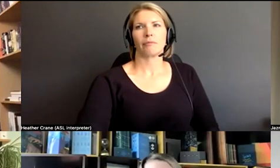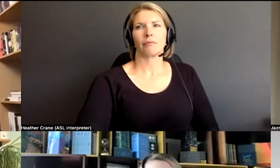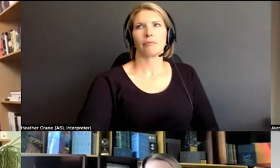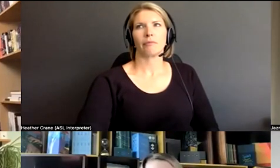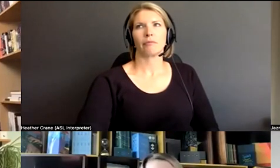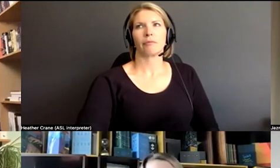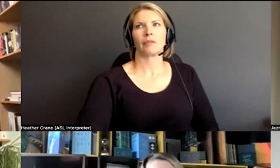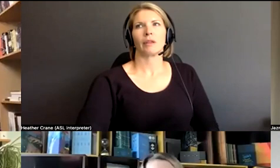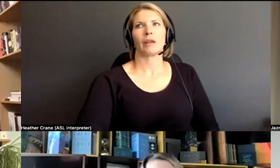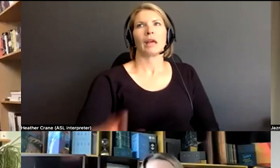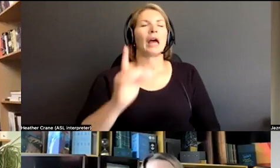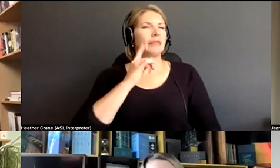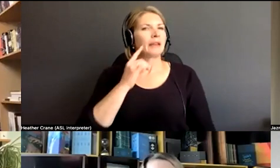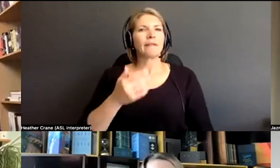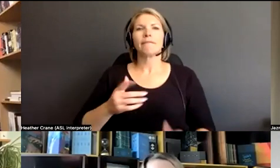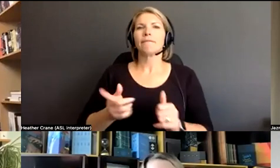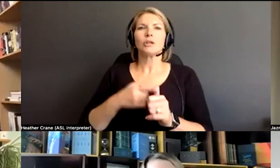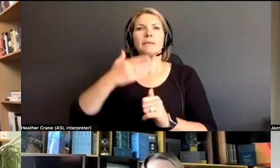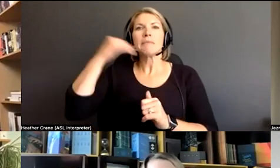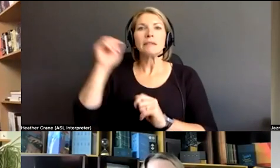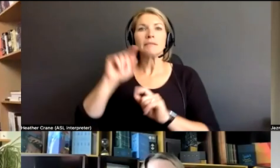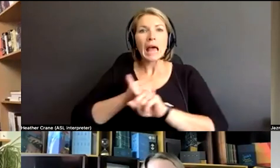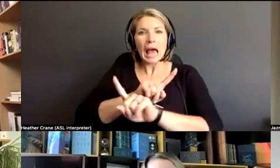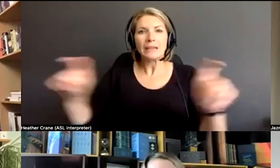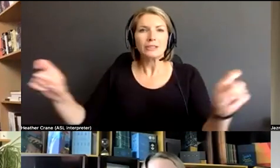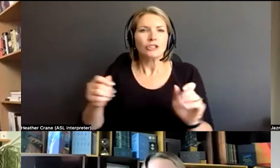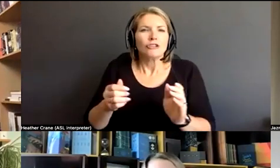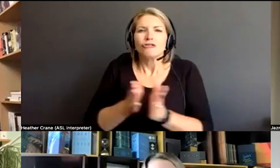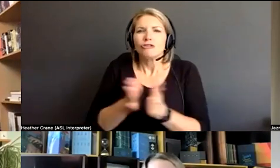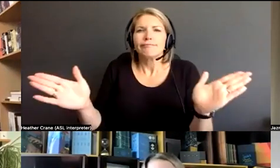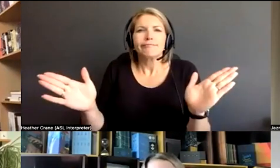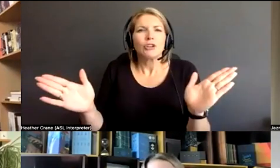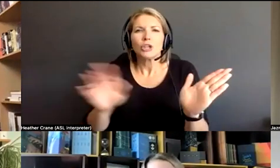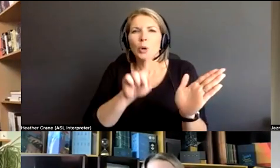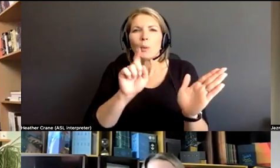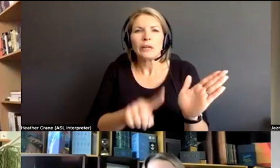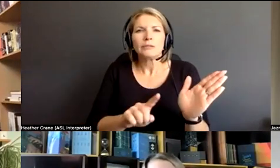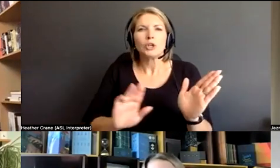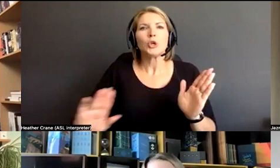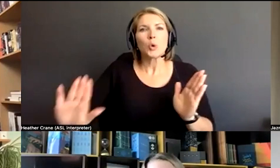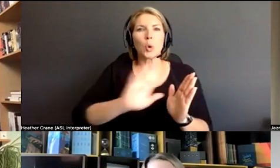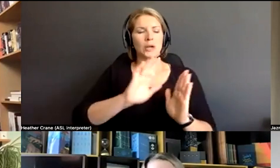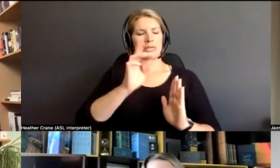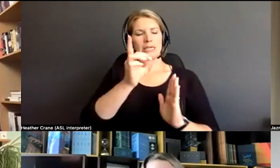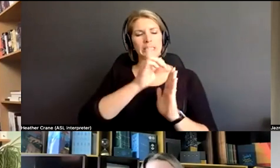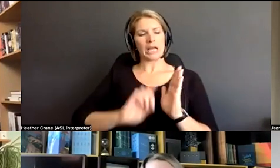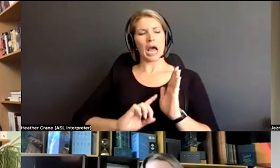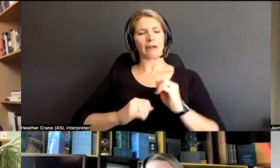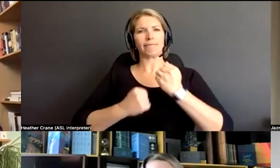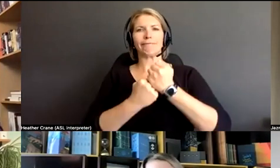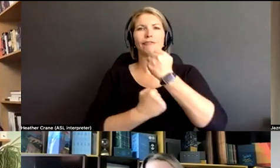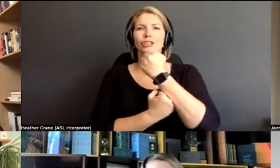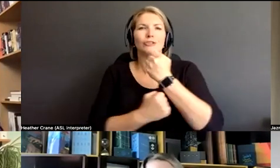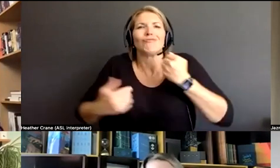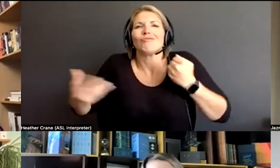that involves general design principles that you all may operate under. And I'm interested in finding out what